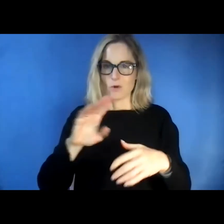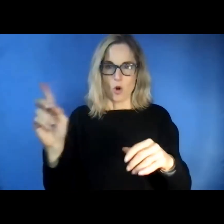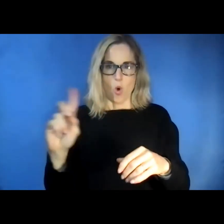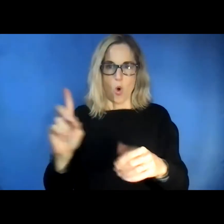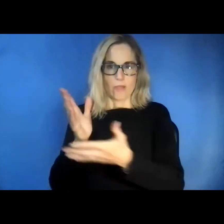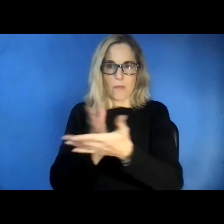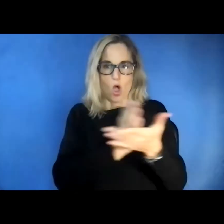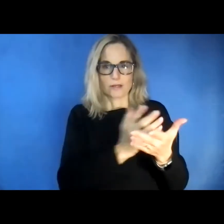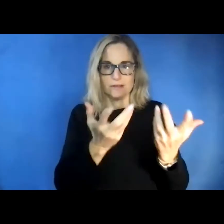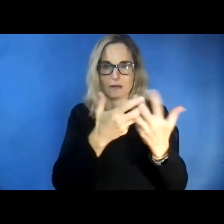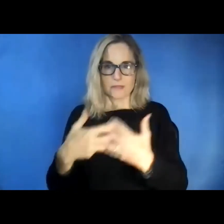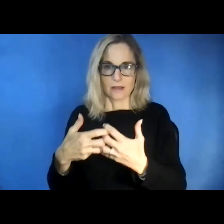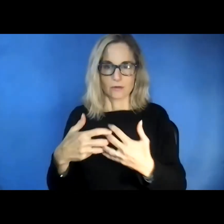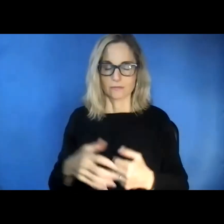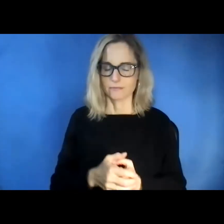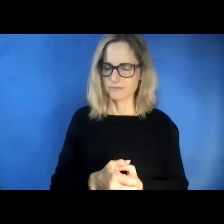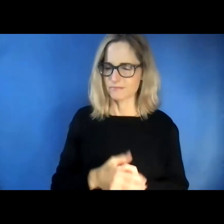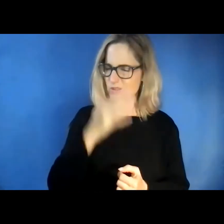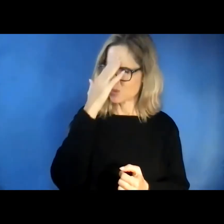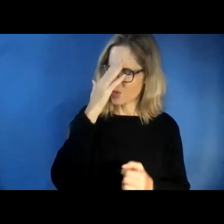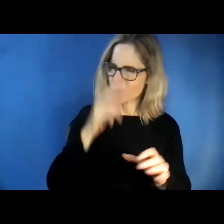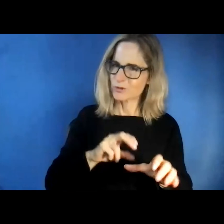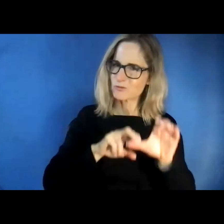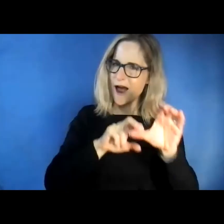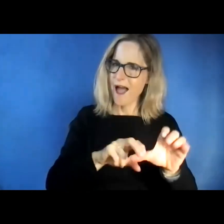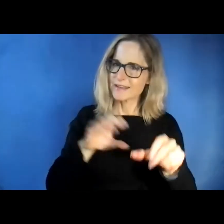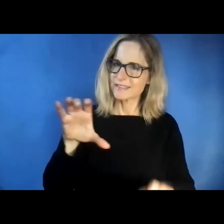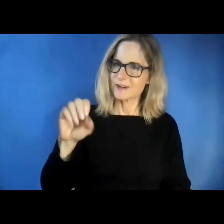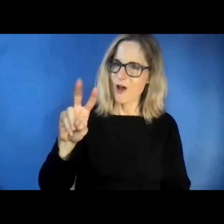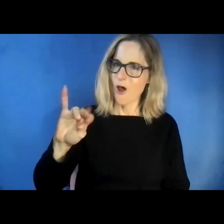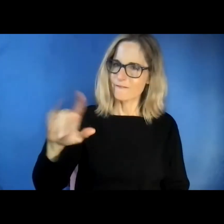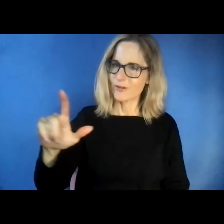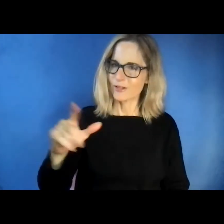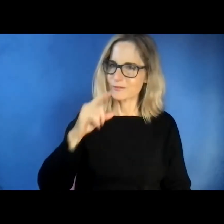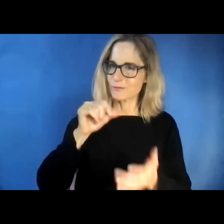You know those rides at the carnival you pay to like flip you? Yes, probably some of the same